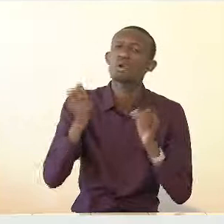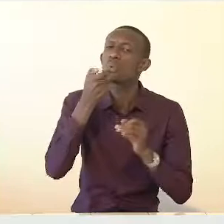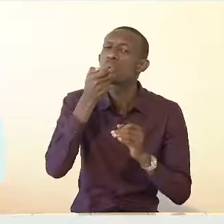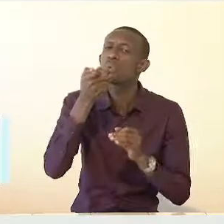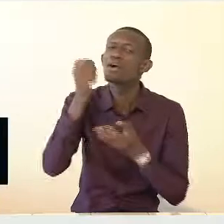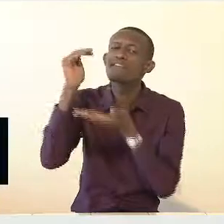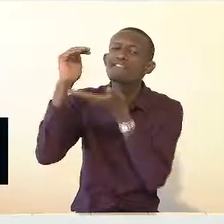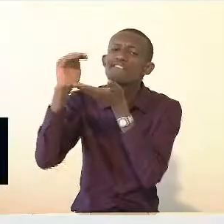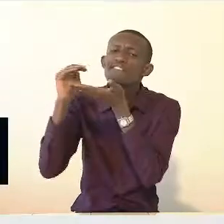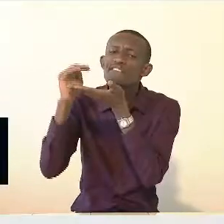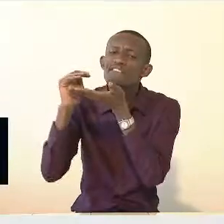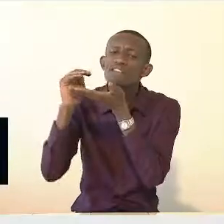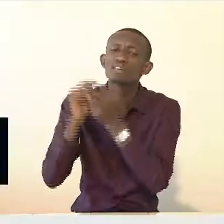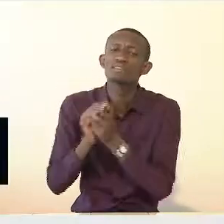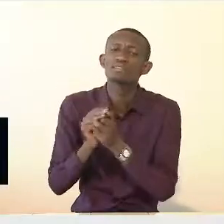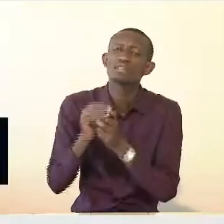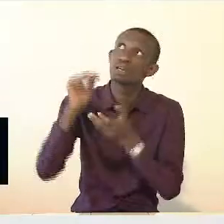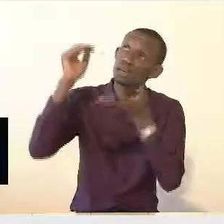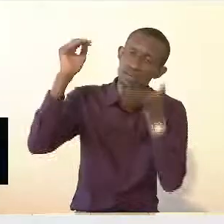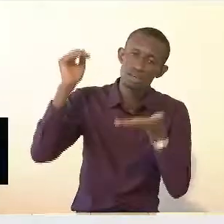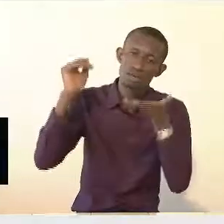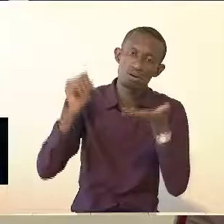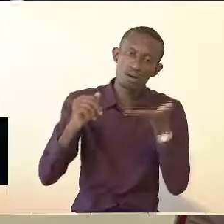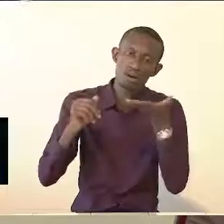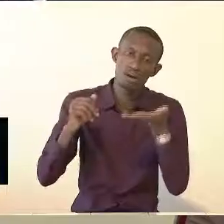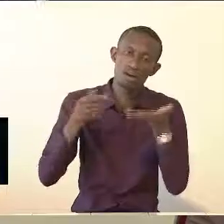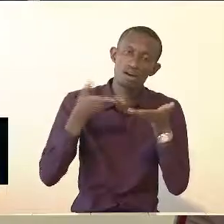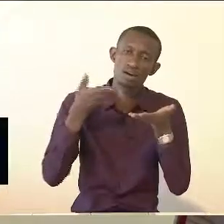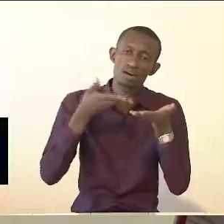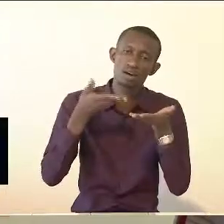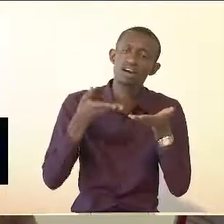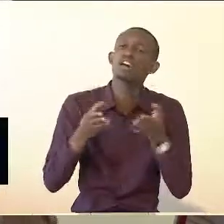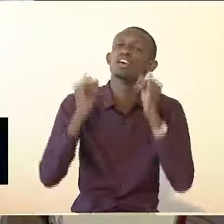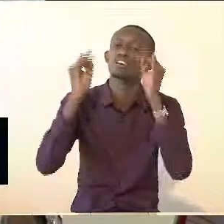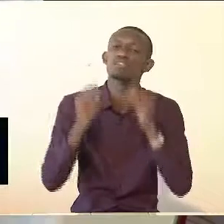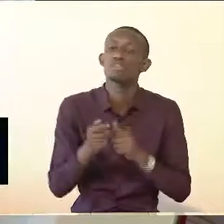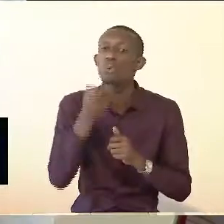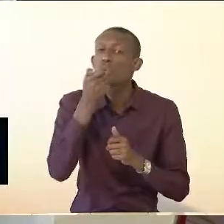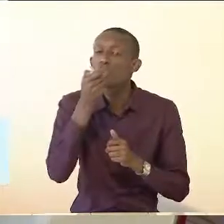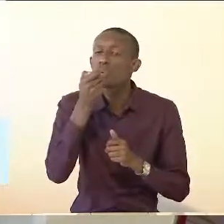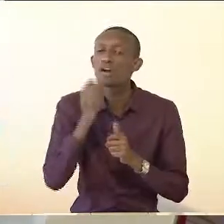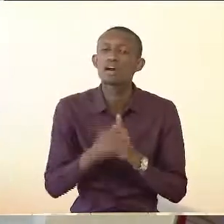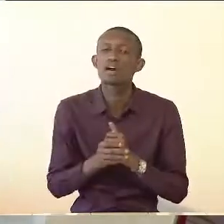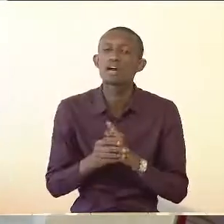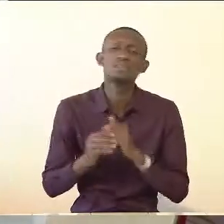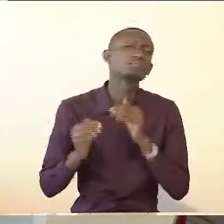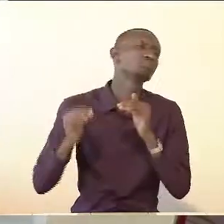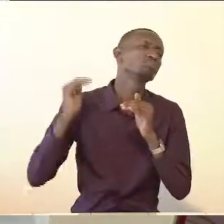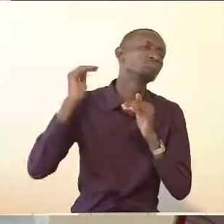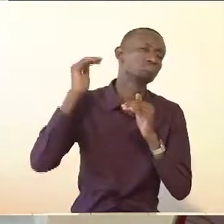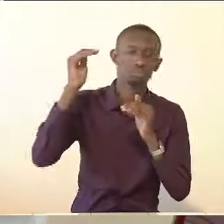is a decrease in temperature. Then vasodilation, that is when the temperature is very high. So let's go to